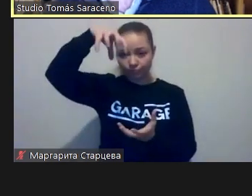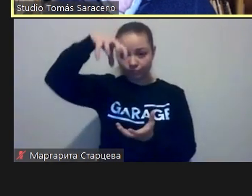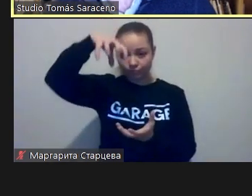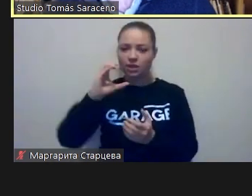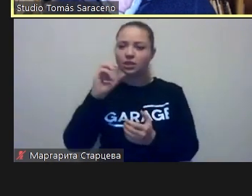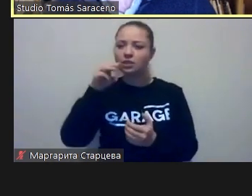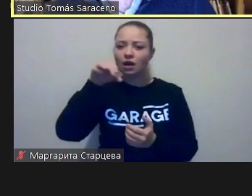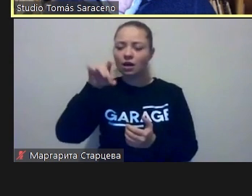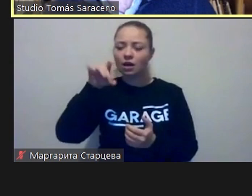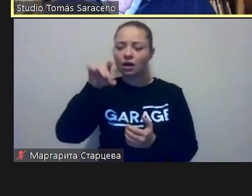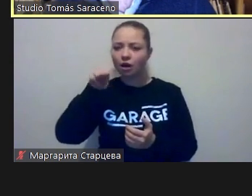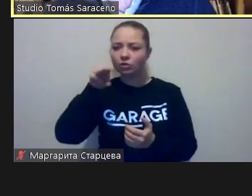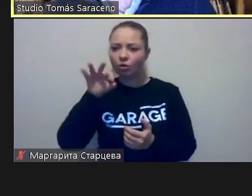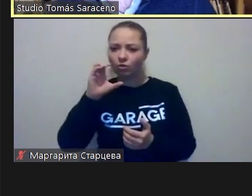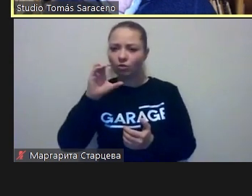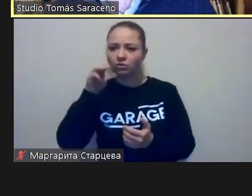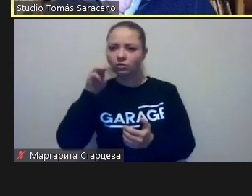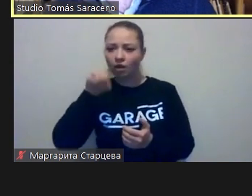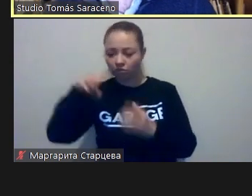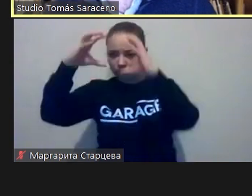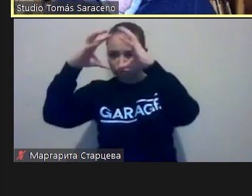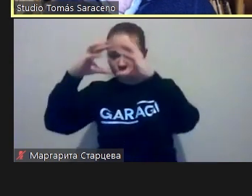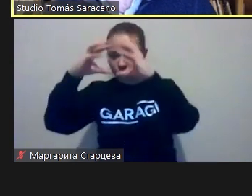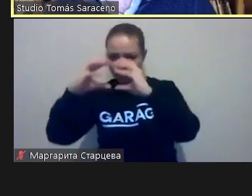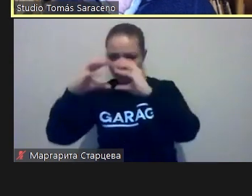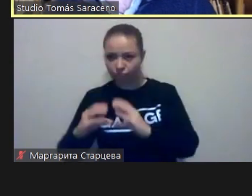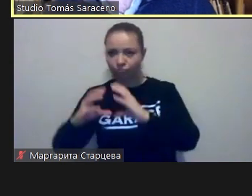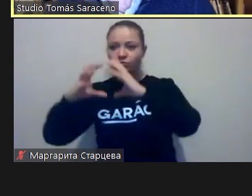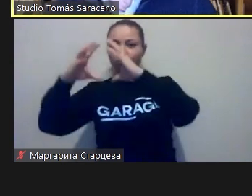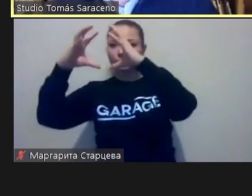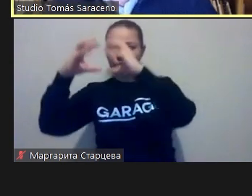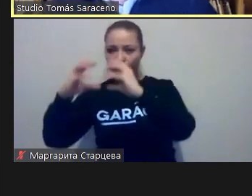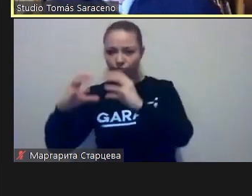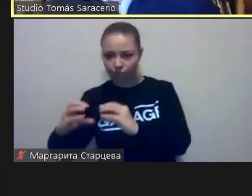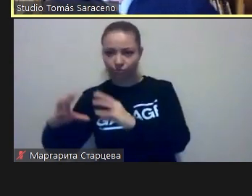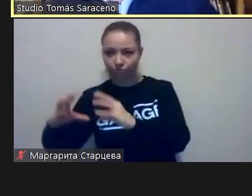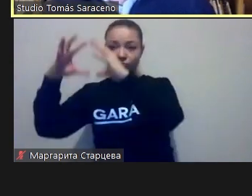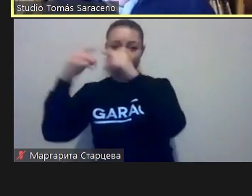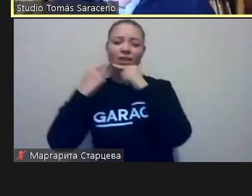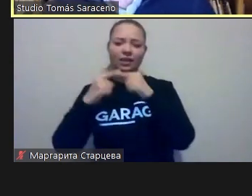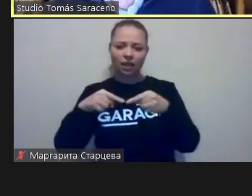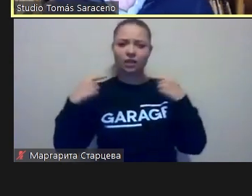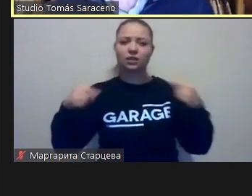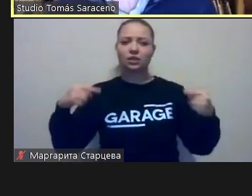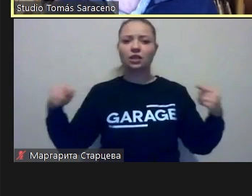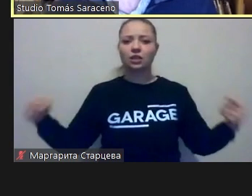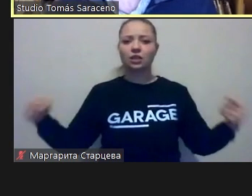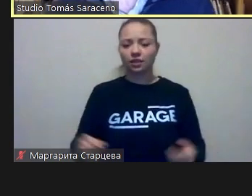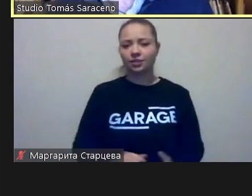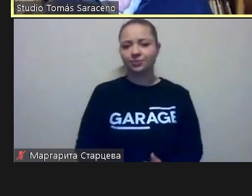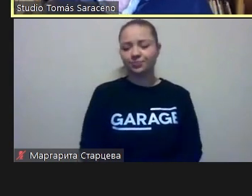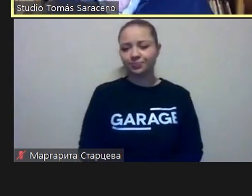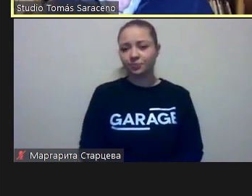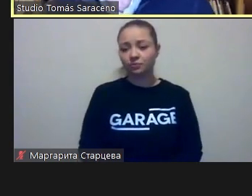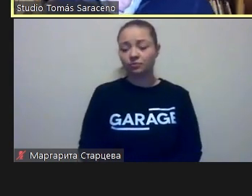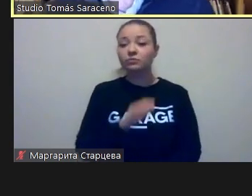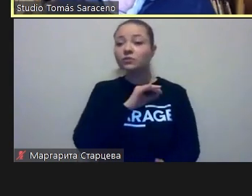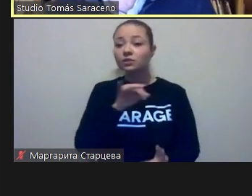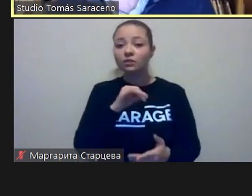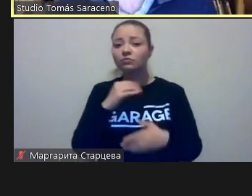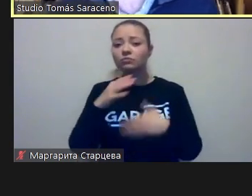goes up again, and then goes down, goes up again, go down, goes up again, go down, and so forth, until it go to the fly. And